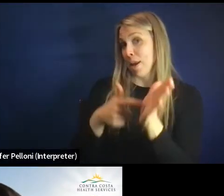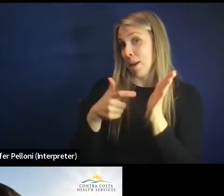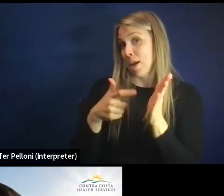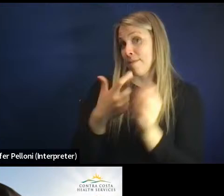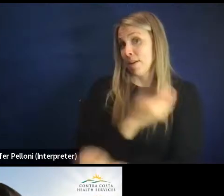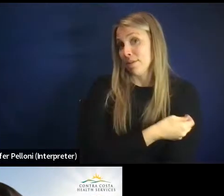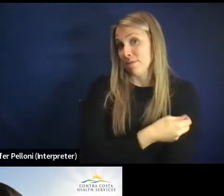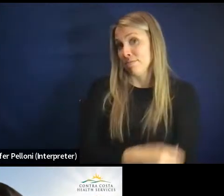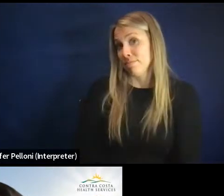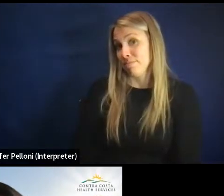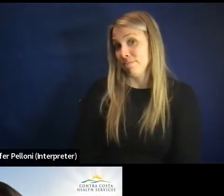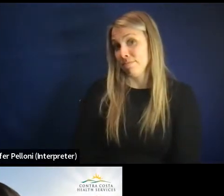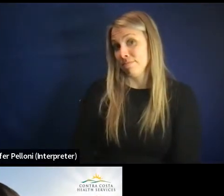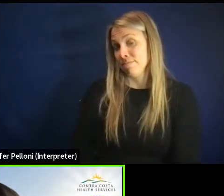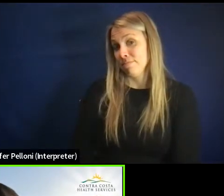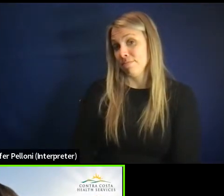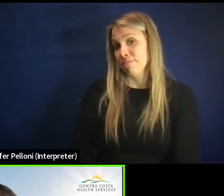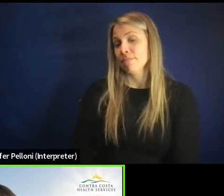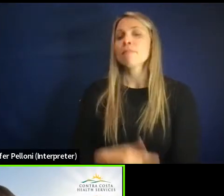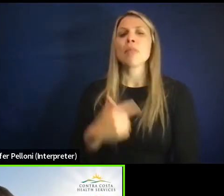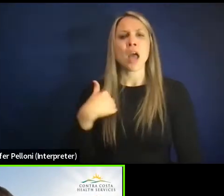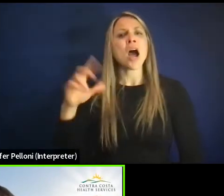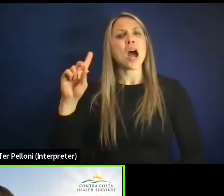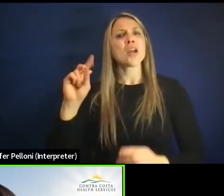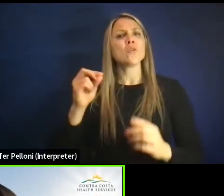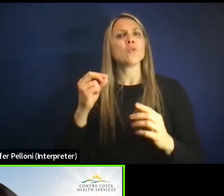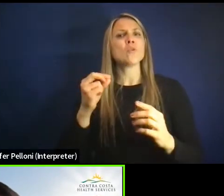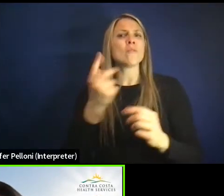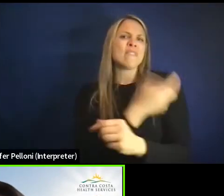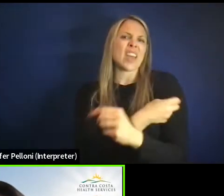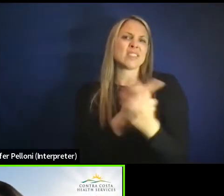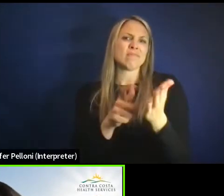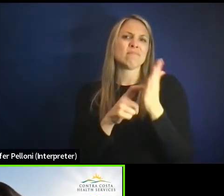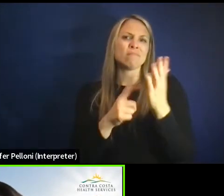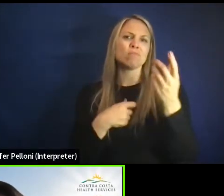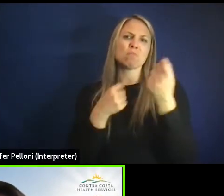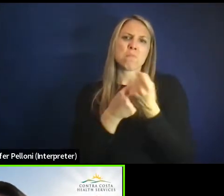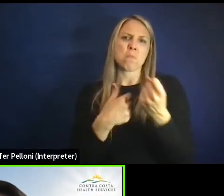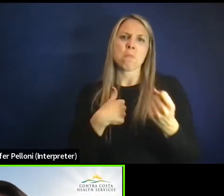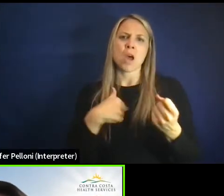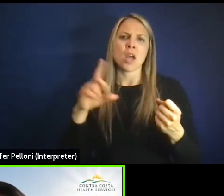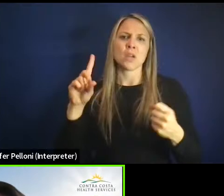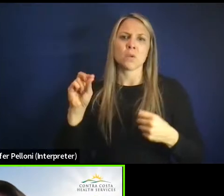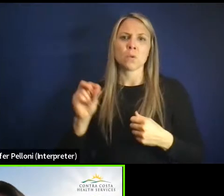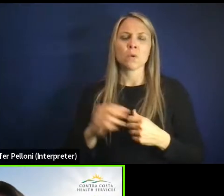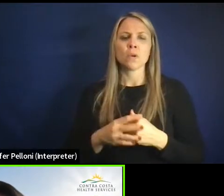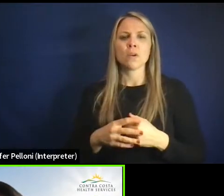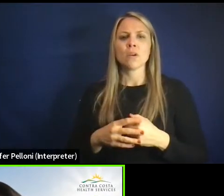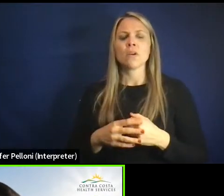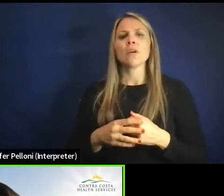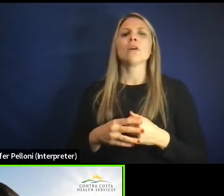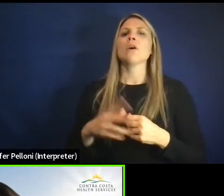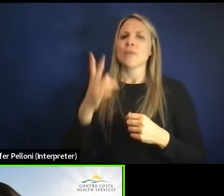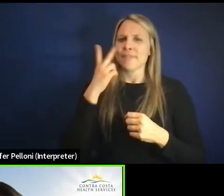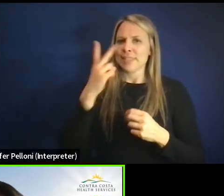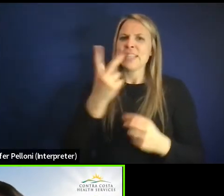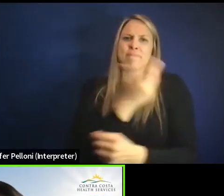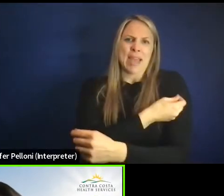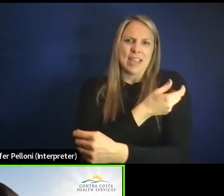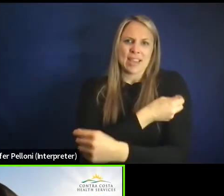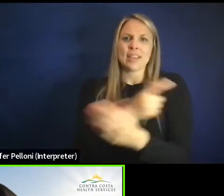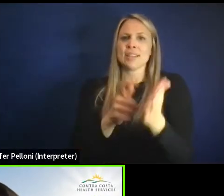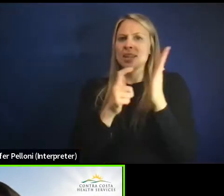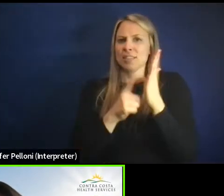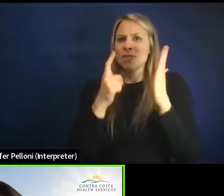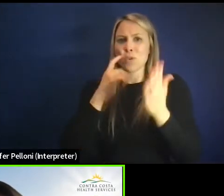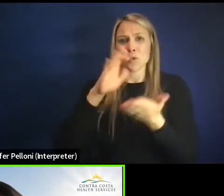for vaccines? I do support a mandate for vaccines. We have seen vaccine mandates for school